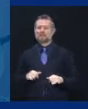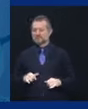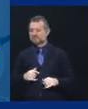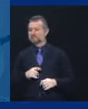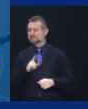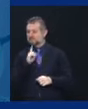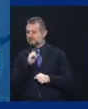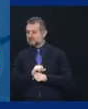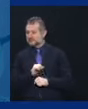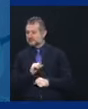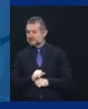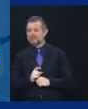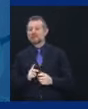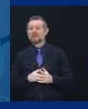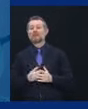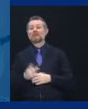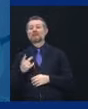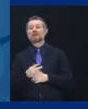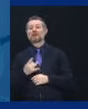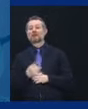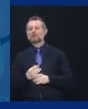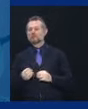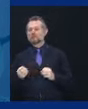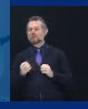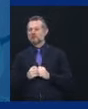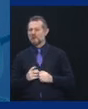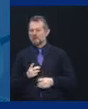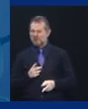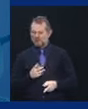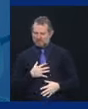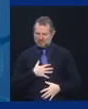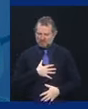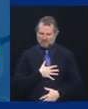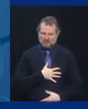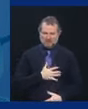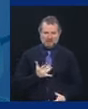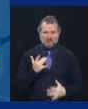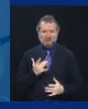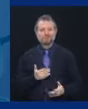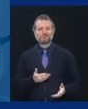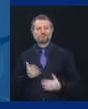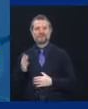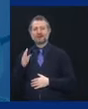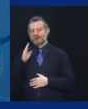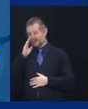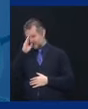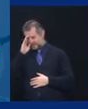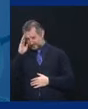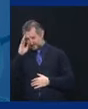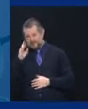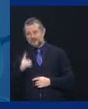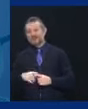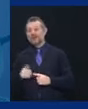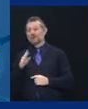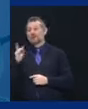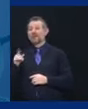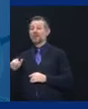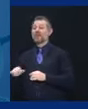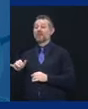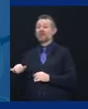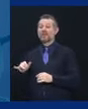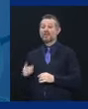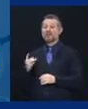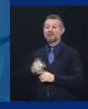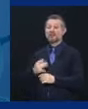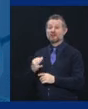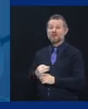you get sicker, and you go into the hospital. You're in the hospital for several days. If you don't get better,